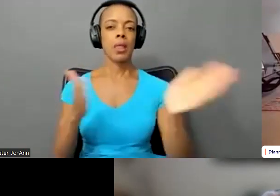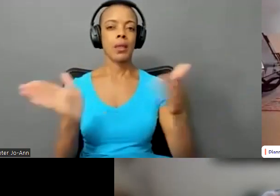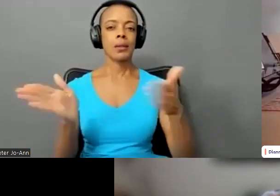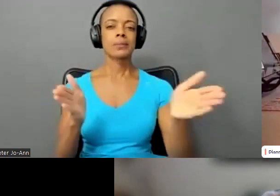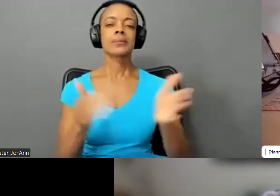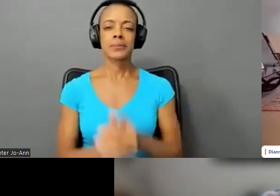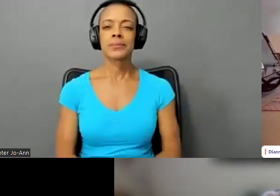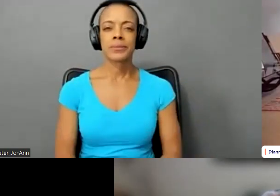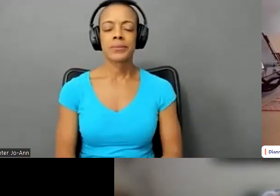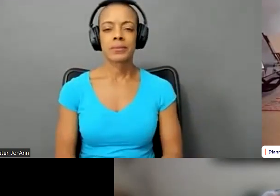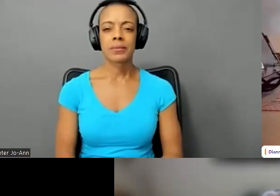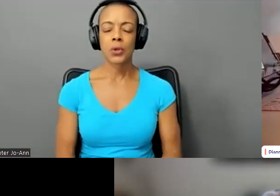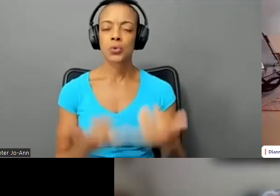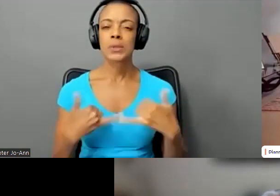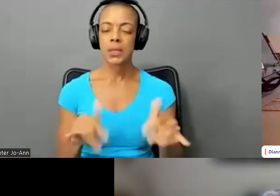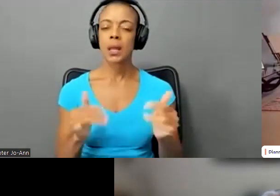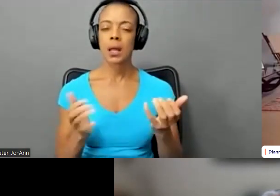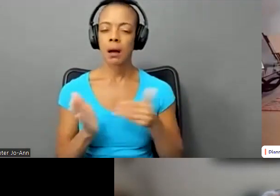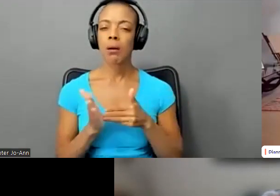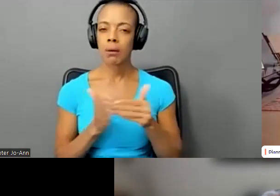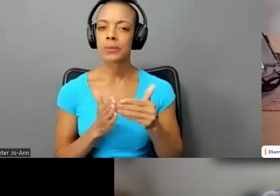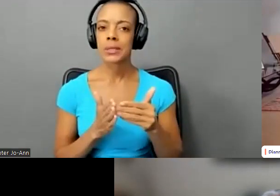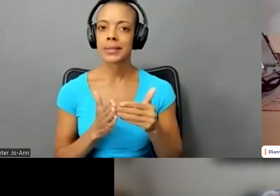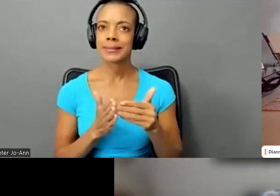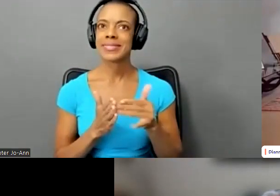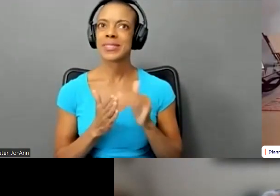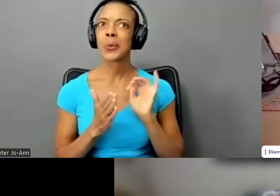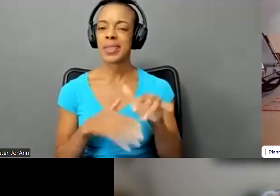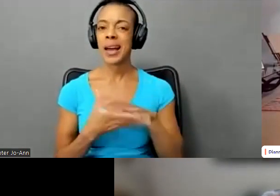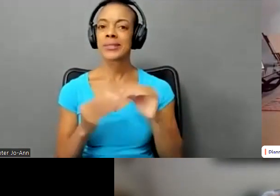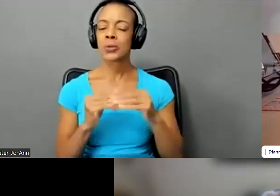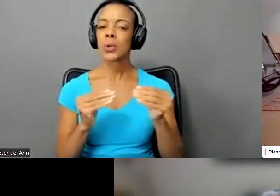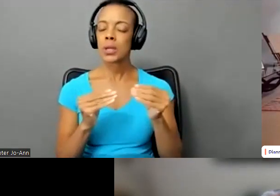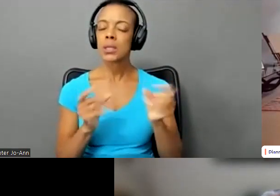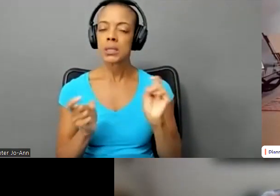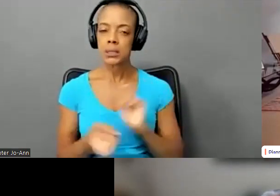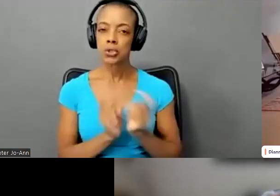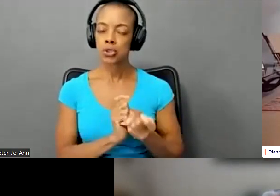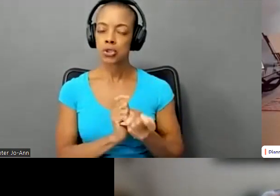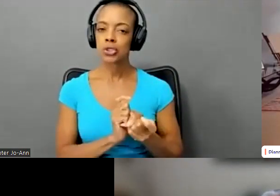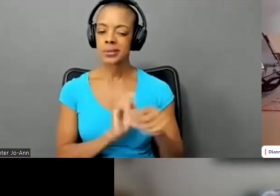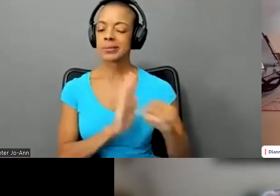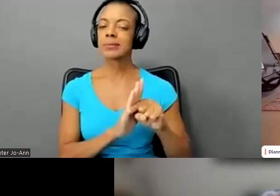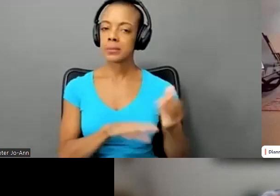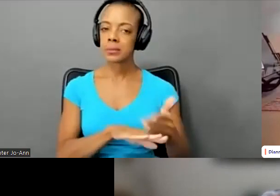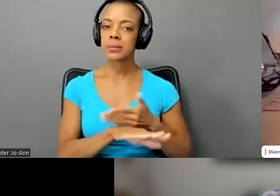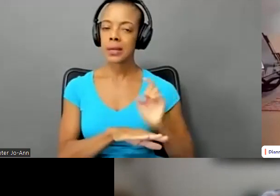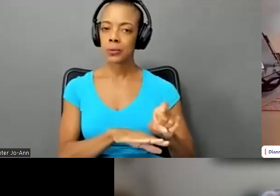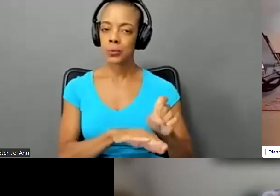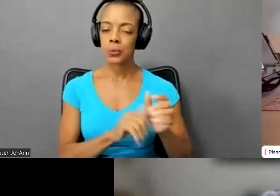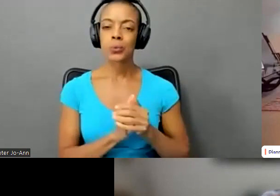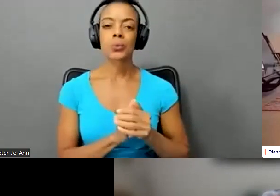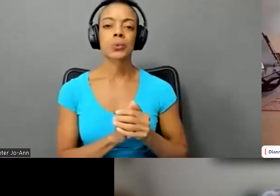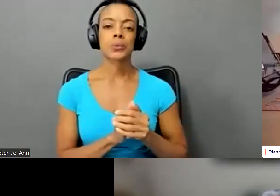definitely still seeing a lot of that, which we would like to definitely see change. I think the other thing we